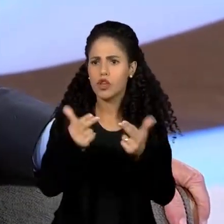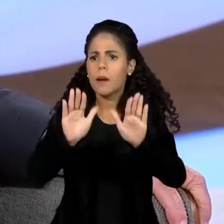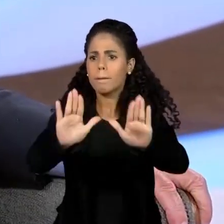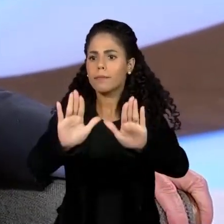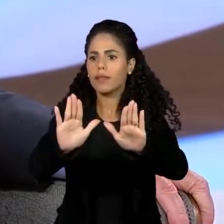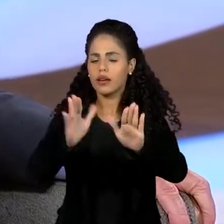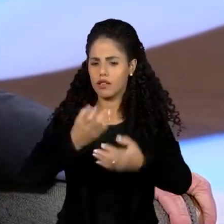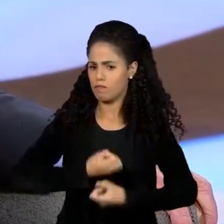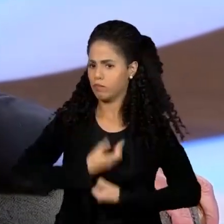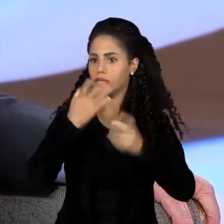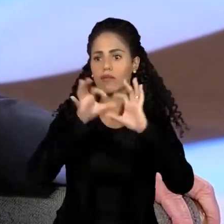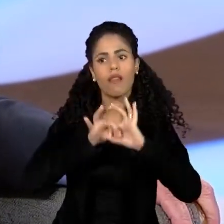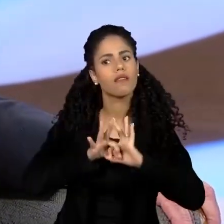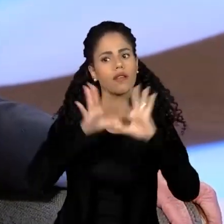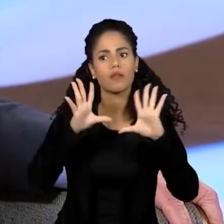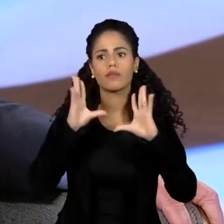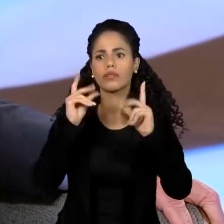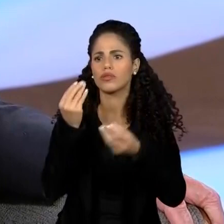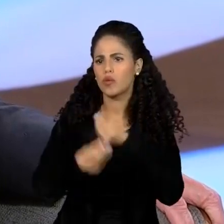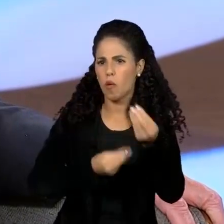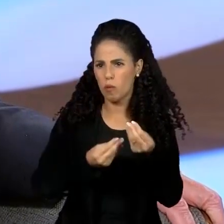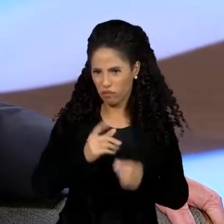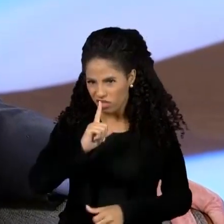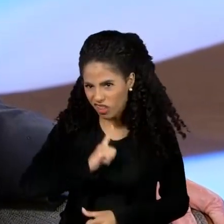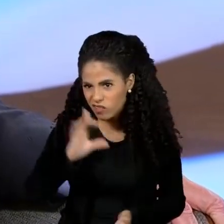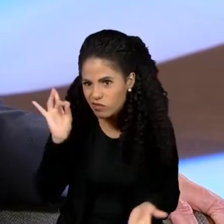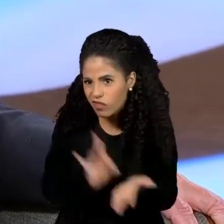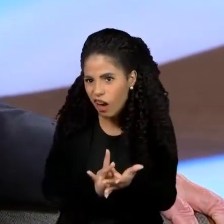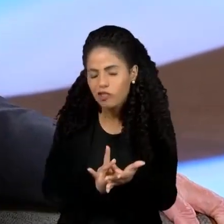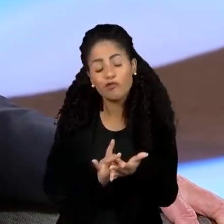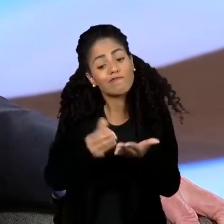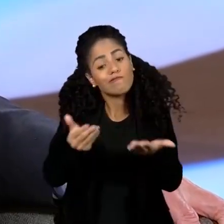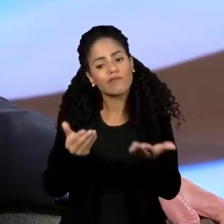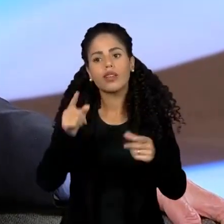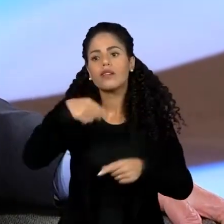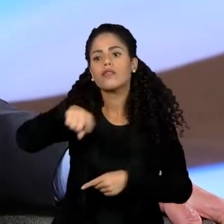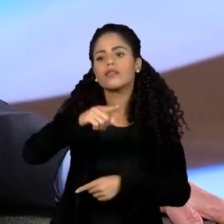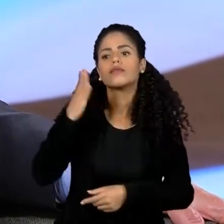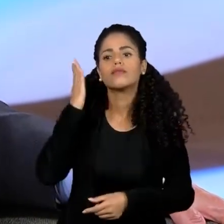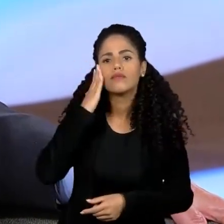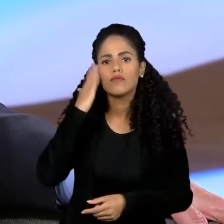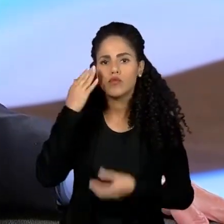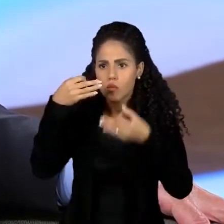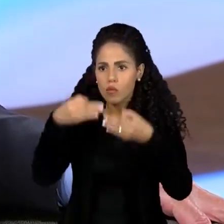never had complete free speech. You can't